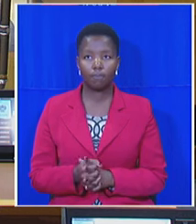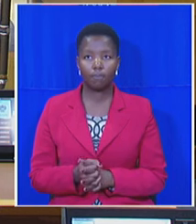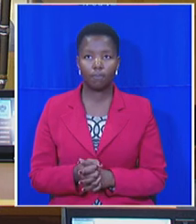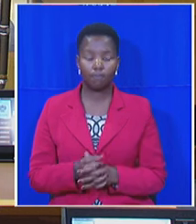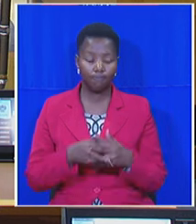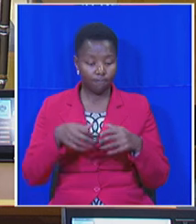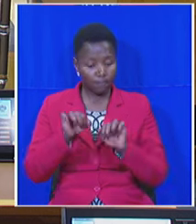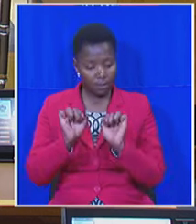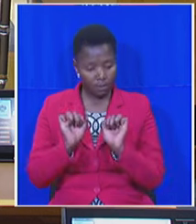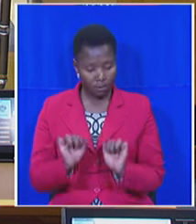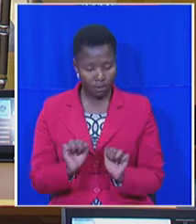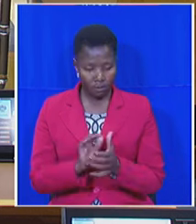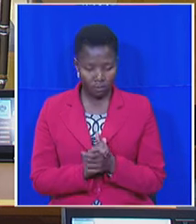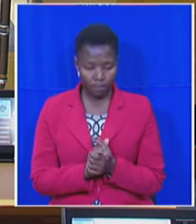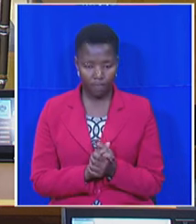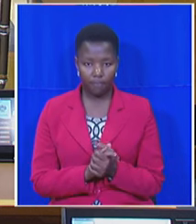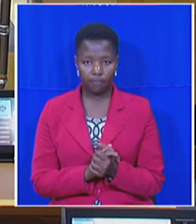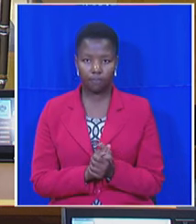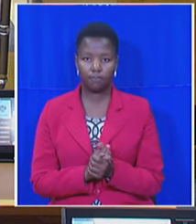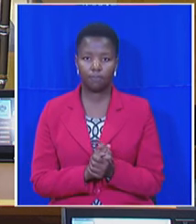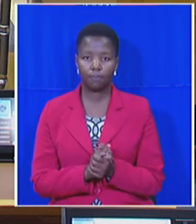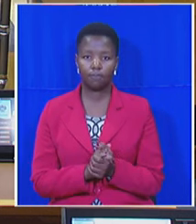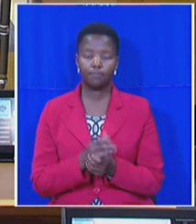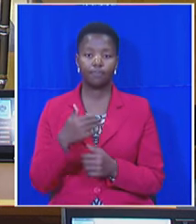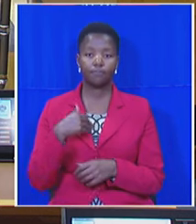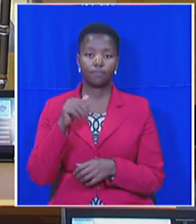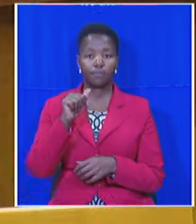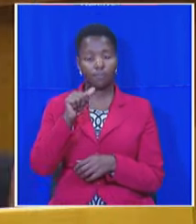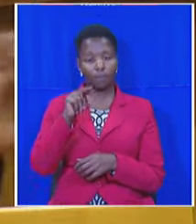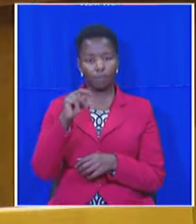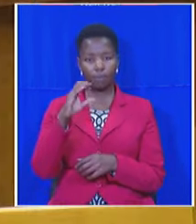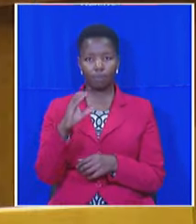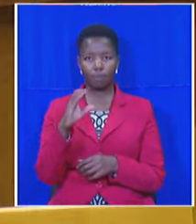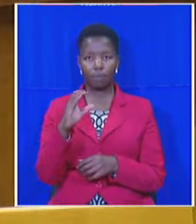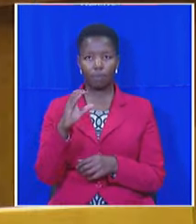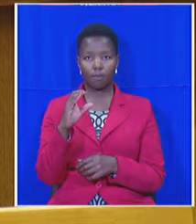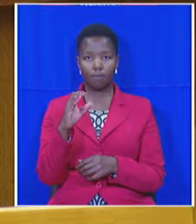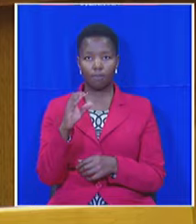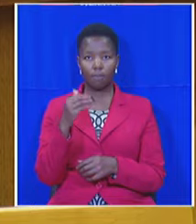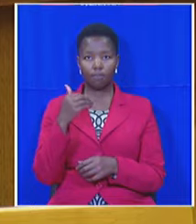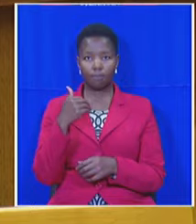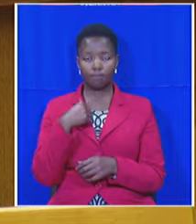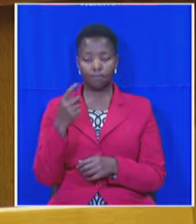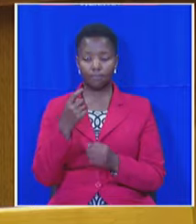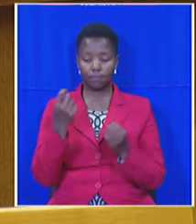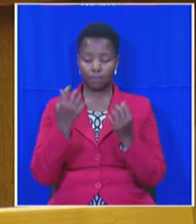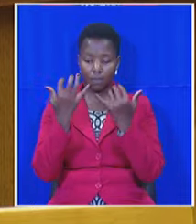Sihlalo, African National Congress siyalisupporta uhlahlozimali olubekiwe phambi